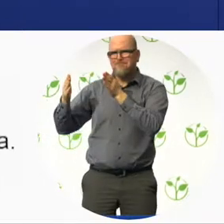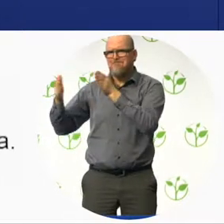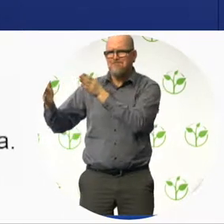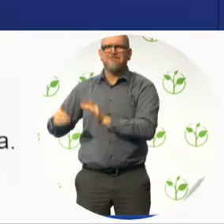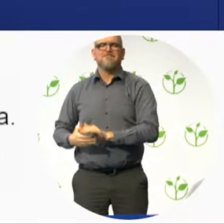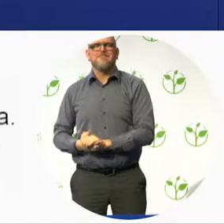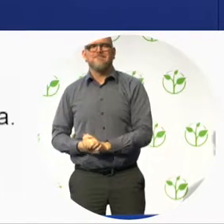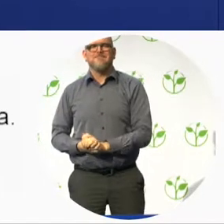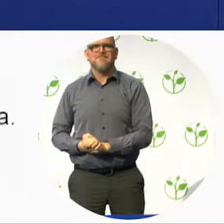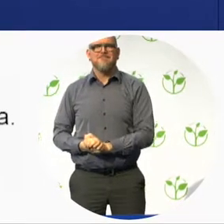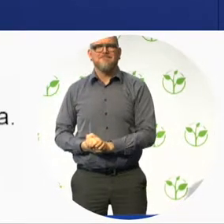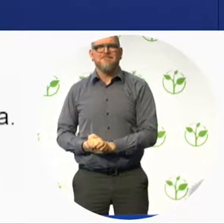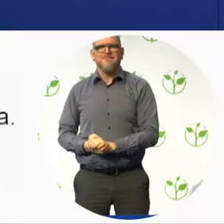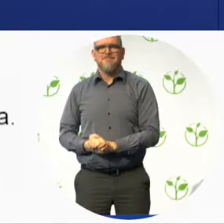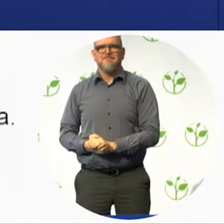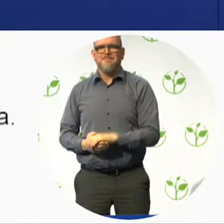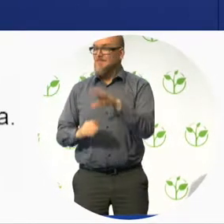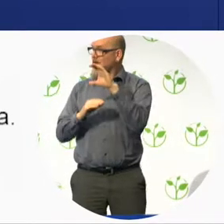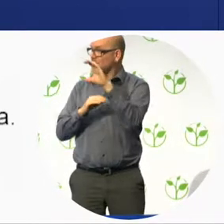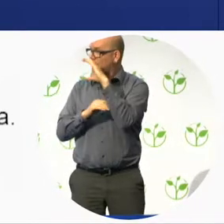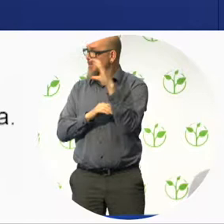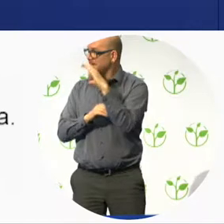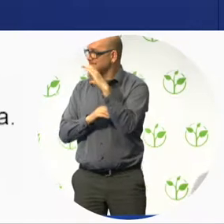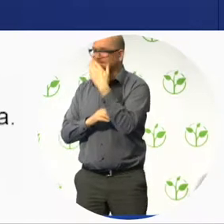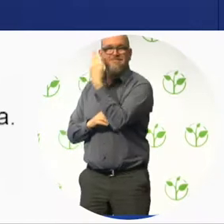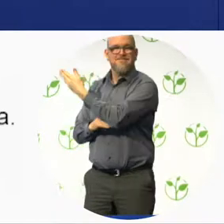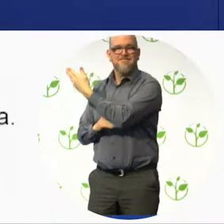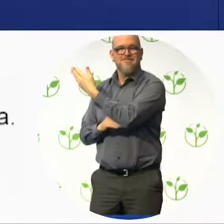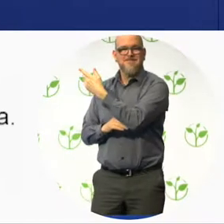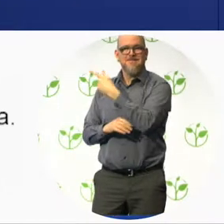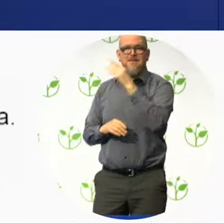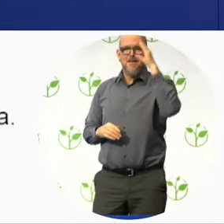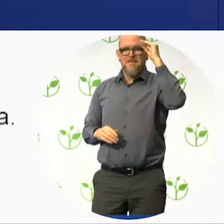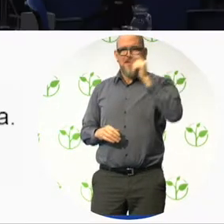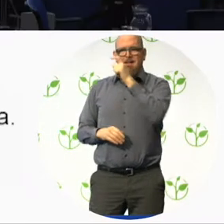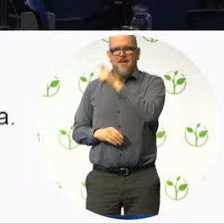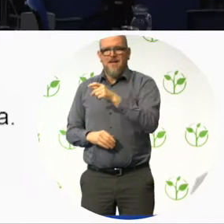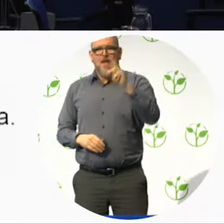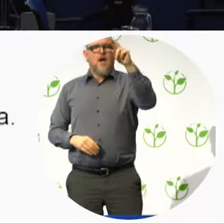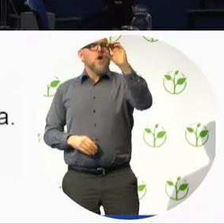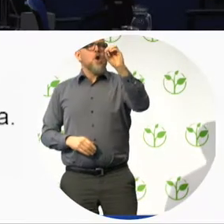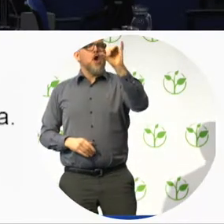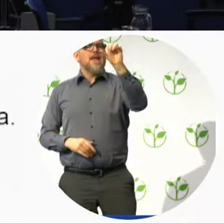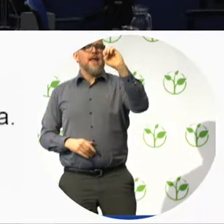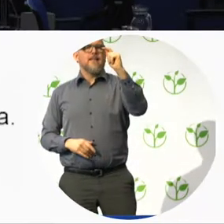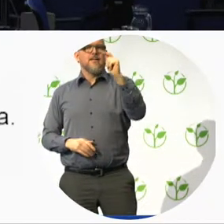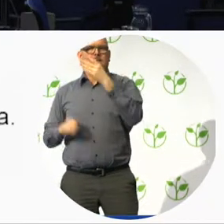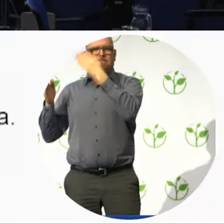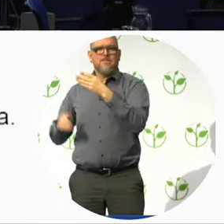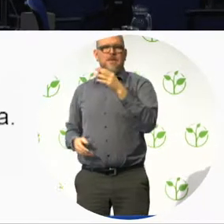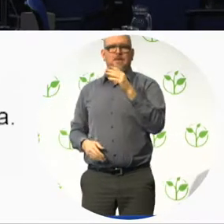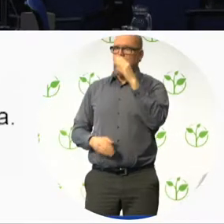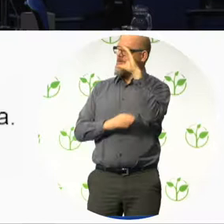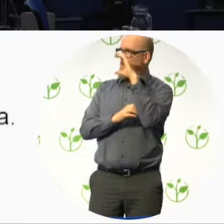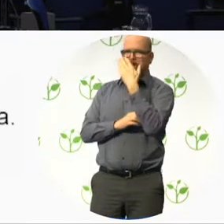Deaf in Colombia, so we're staying in South America. He has extensive experience in administration, public policy and